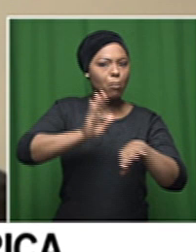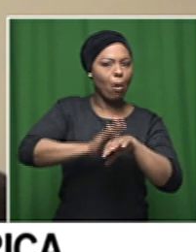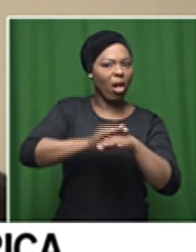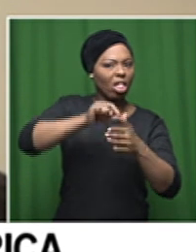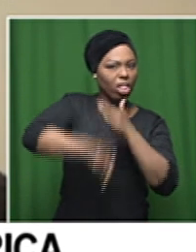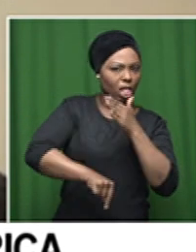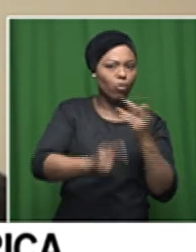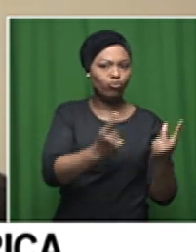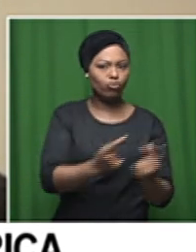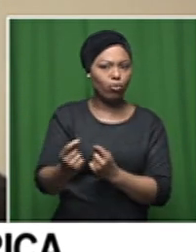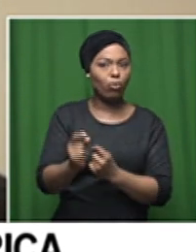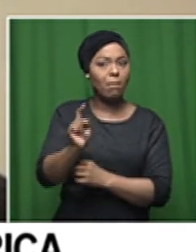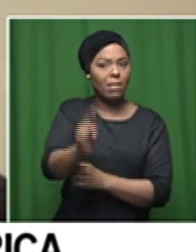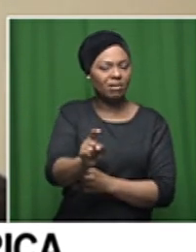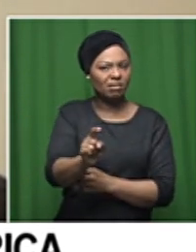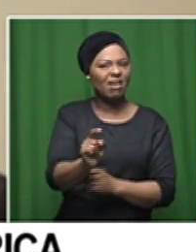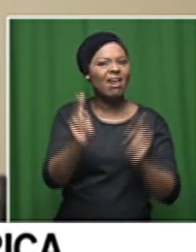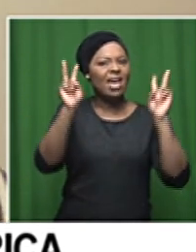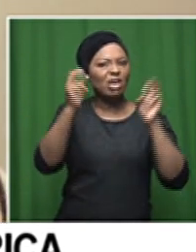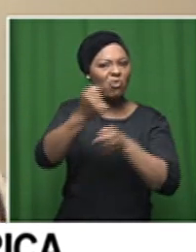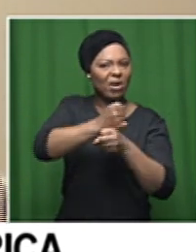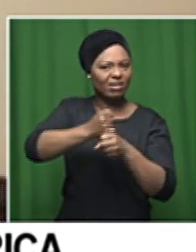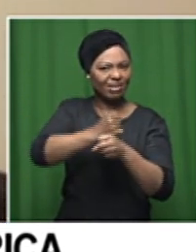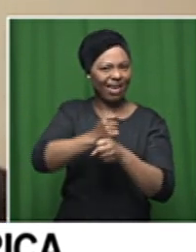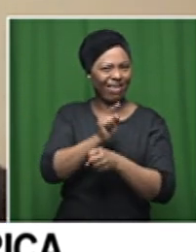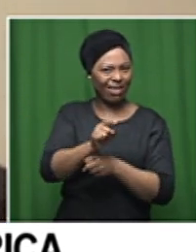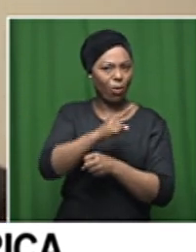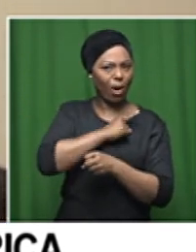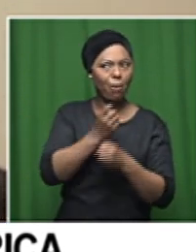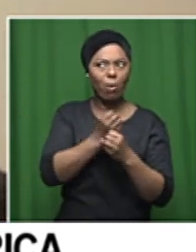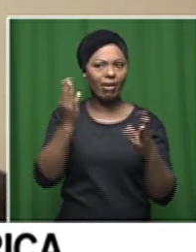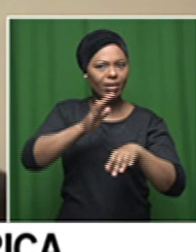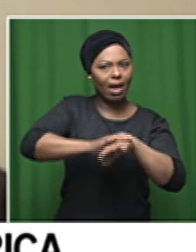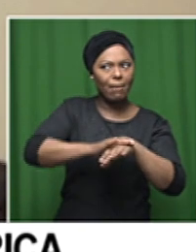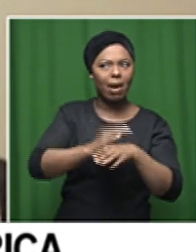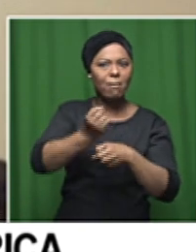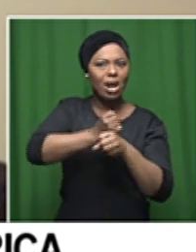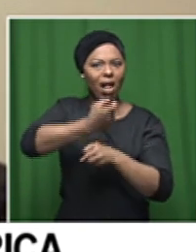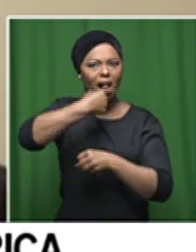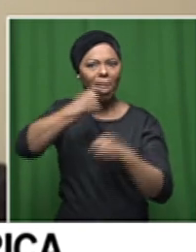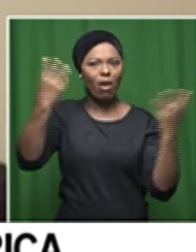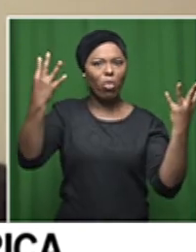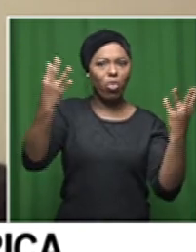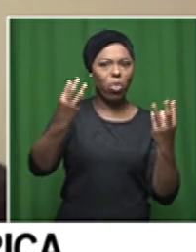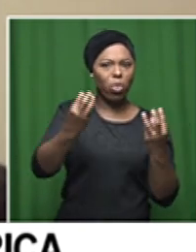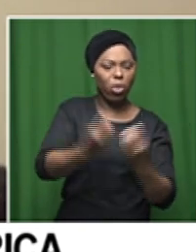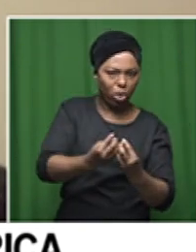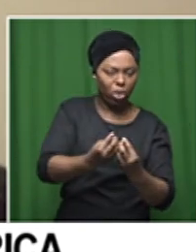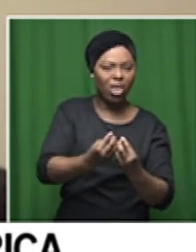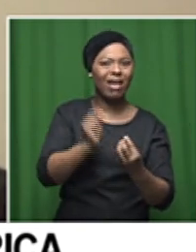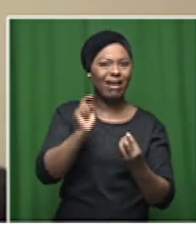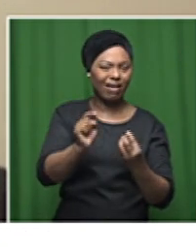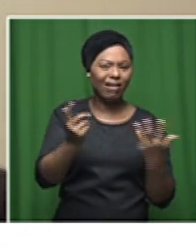in terms of medicine shortages, because we found out that about